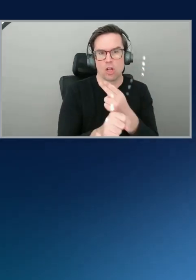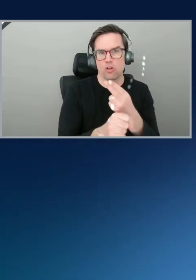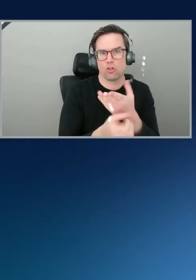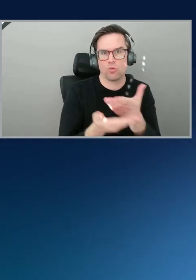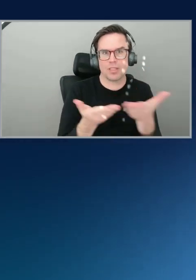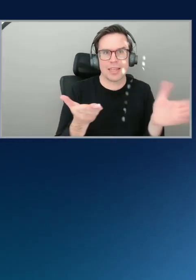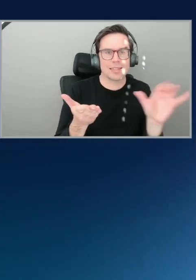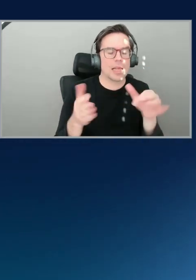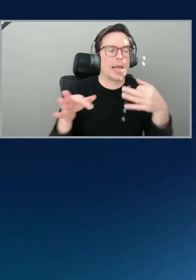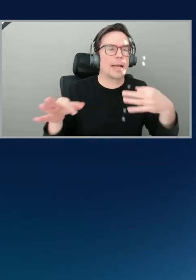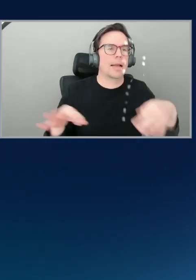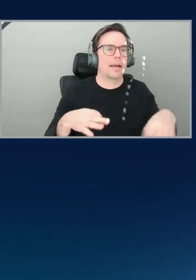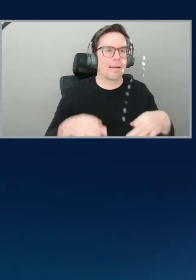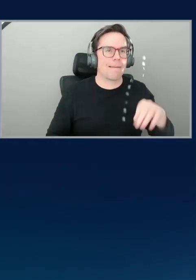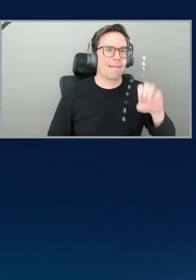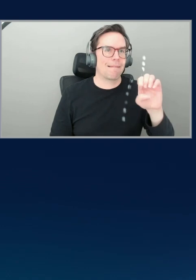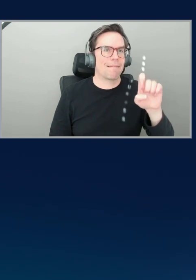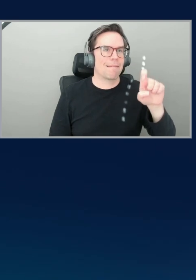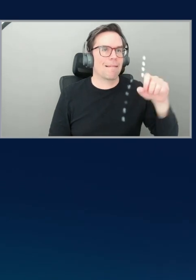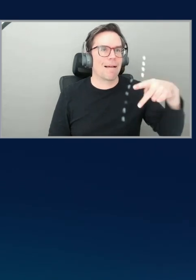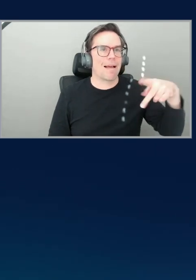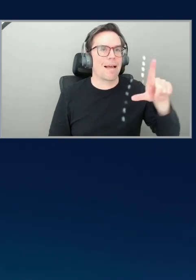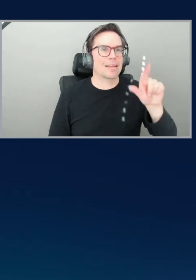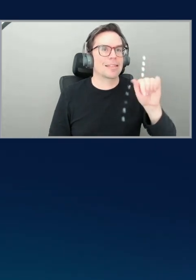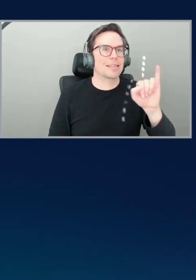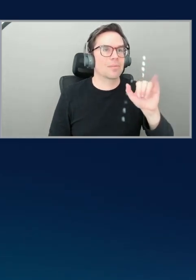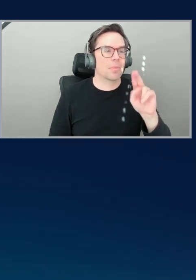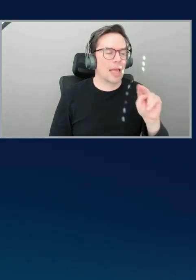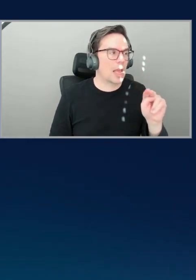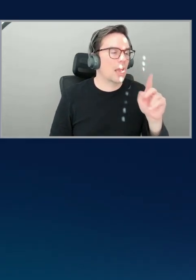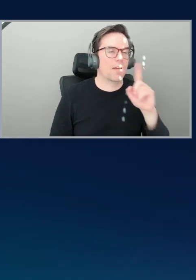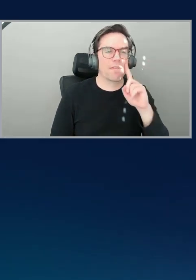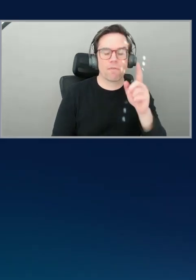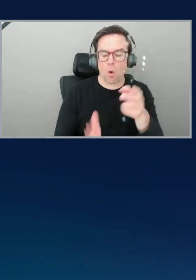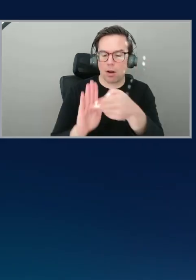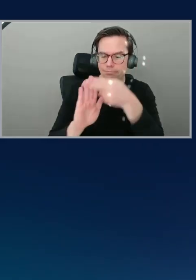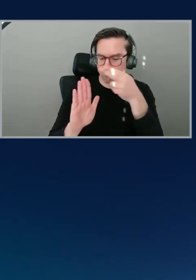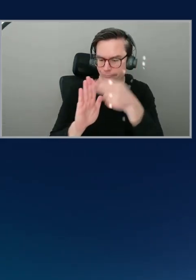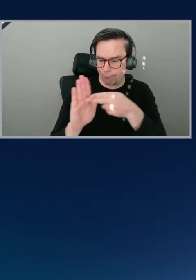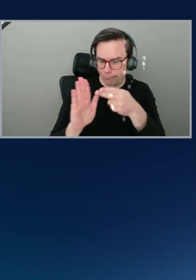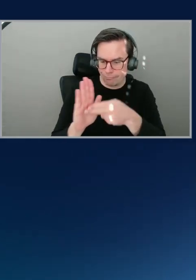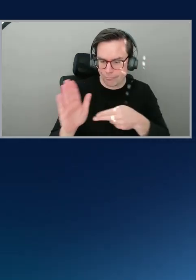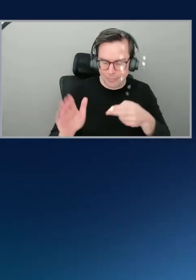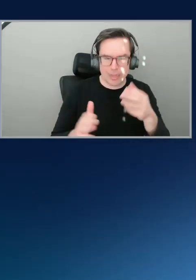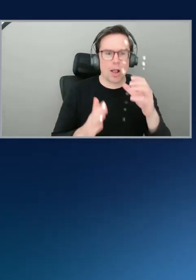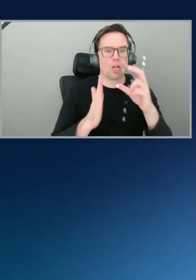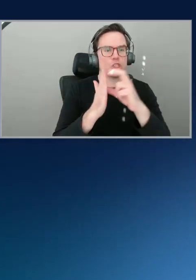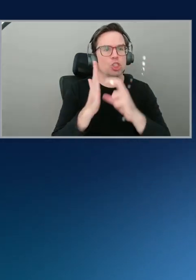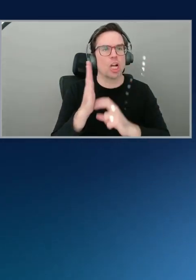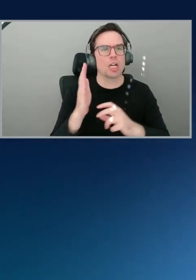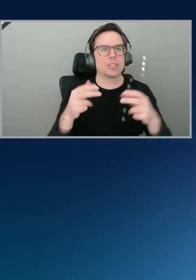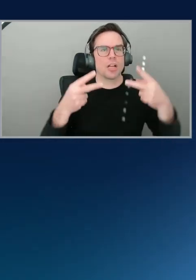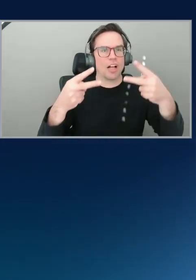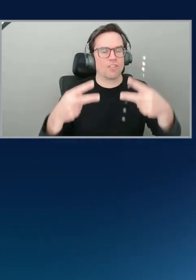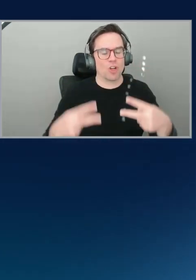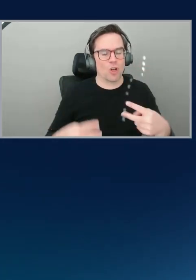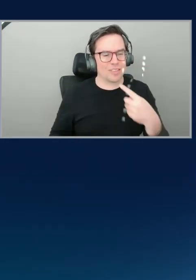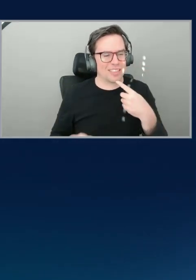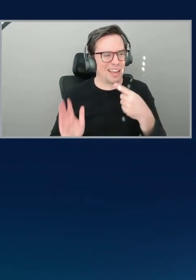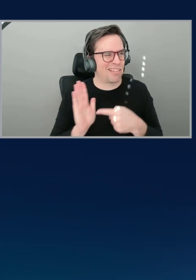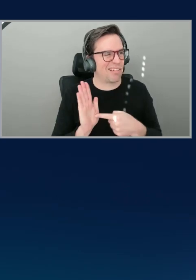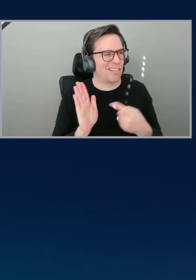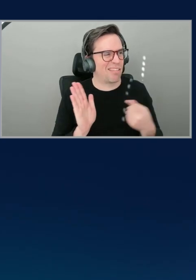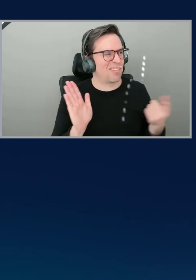in QDeveloper to highlight, some blocks of code and say, like, what is this doing? I've had that. I've